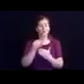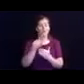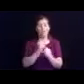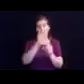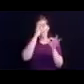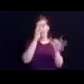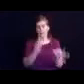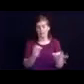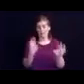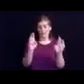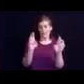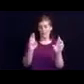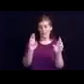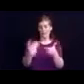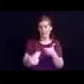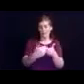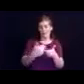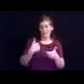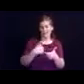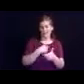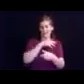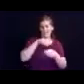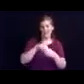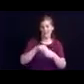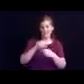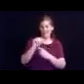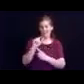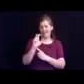that we hope you'll make to join us in the Action Network going forward.